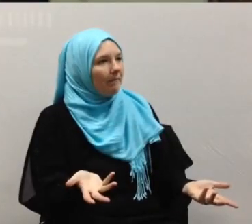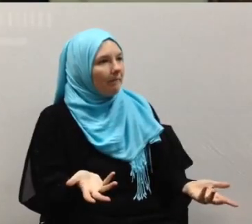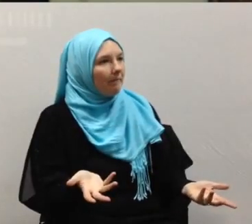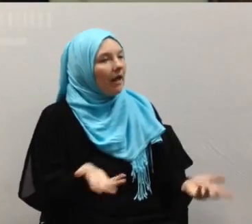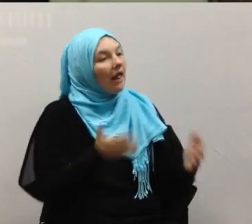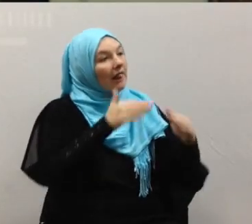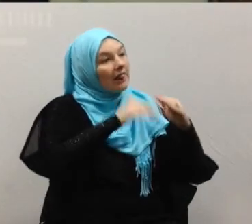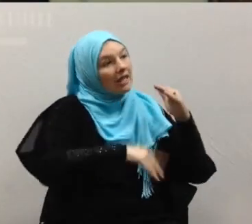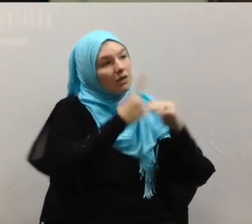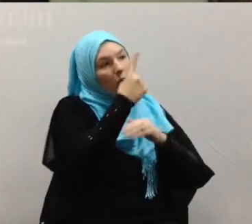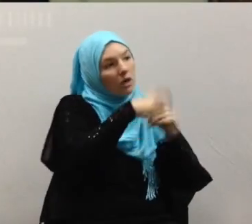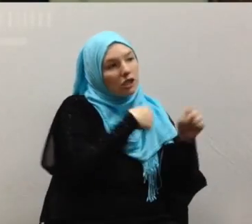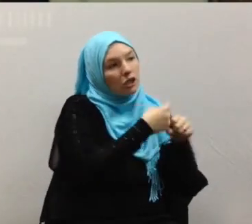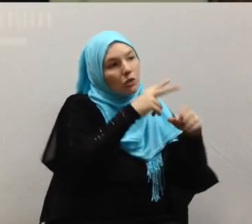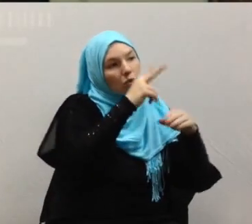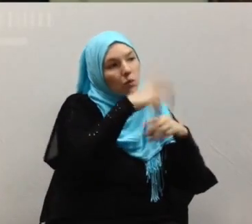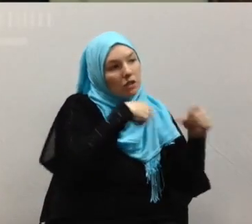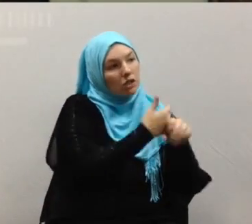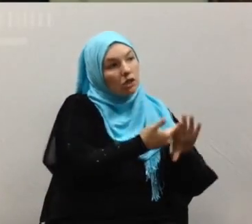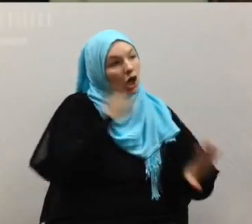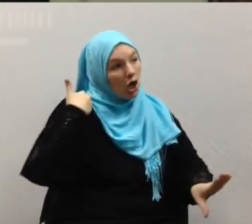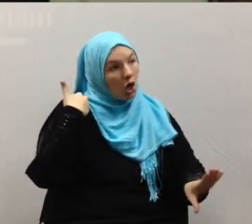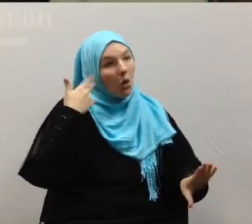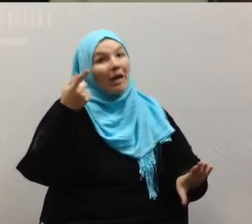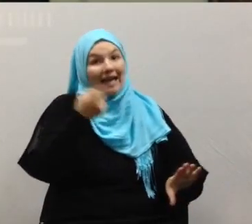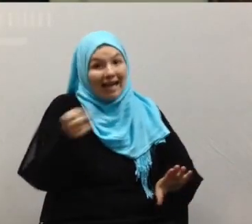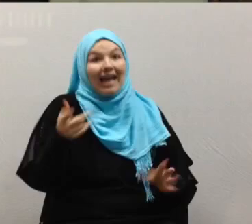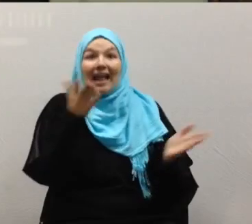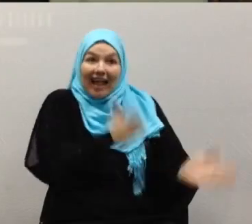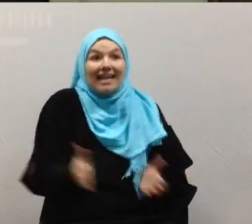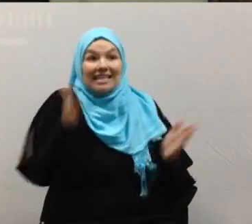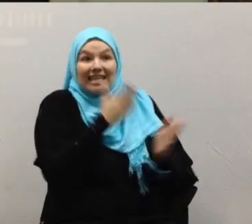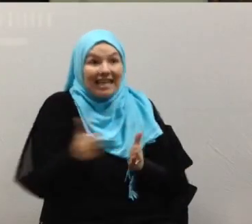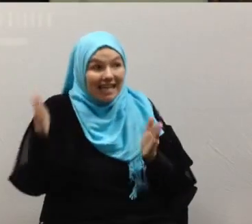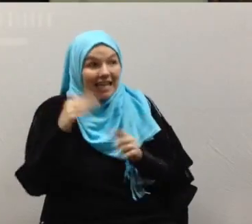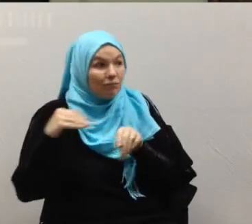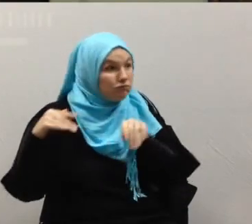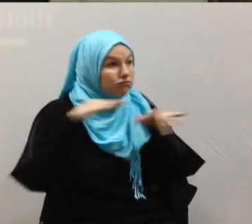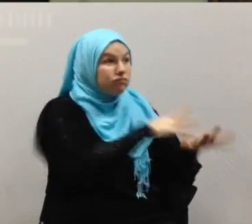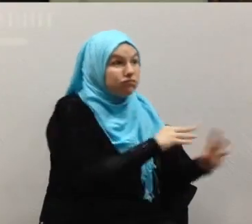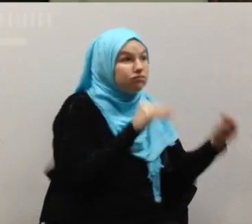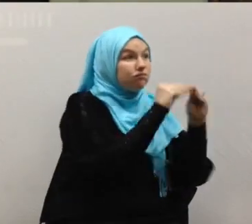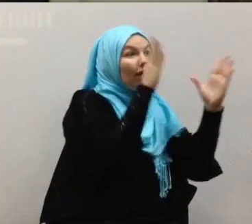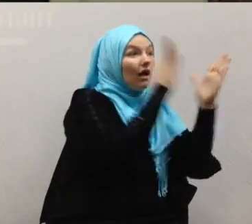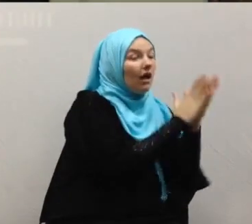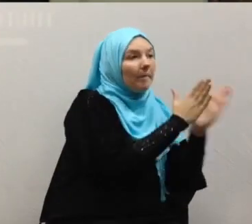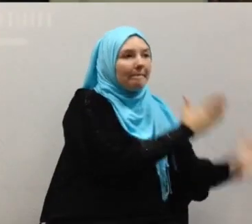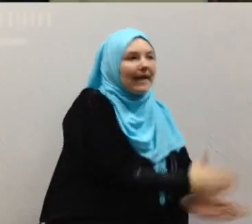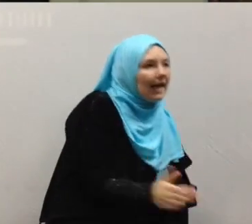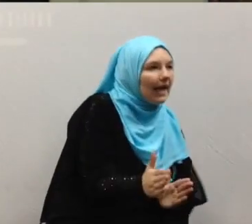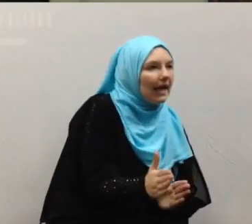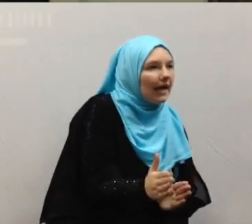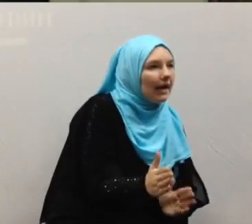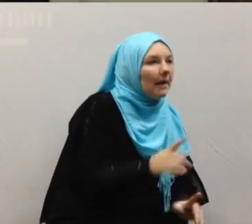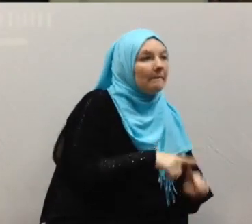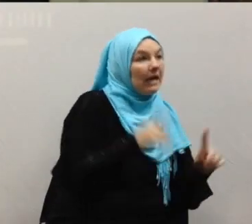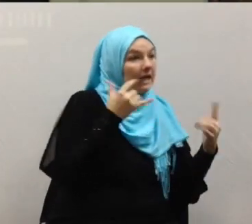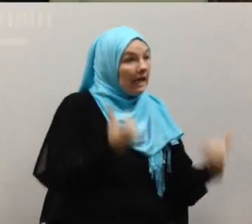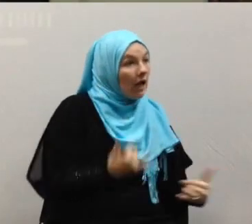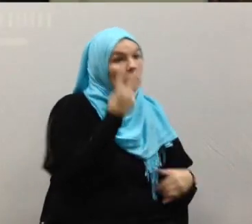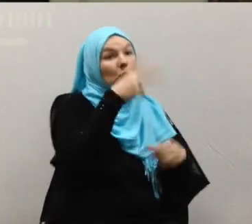to enter into a military clash. So how could he say, I'm going to enter Mecca, me and my